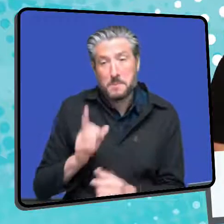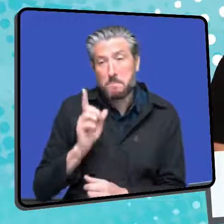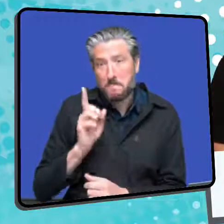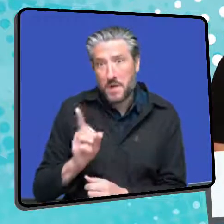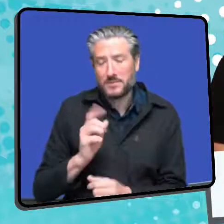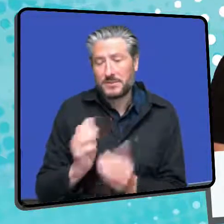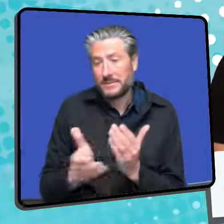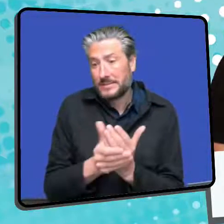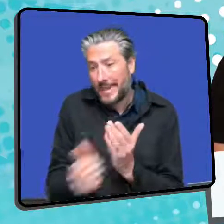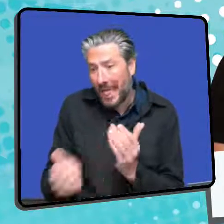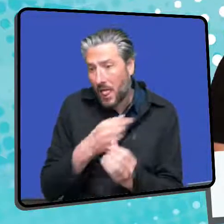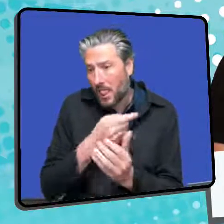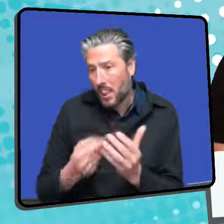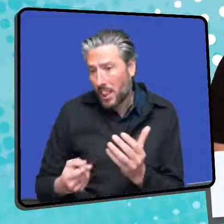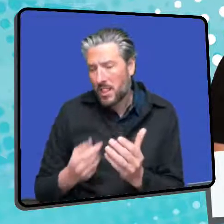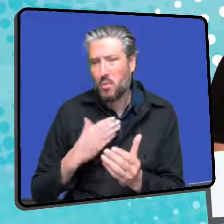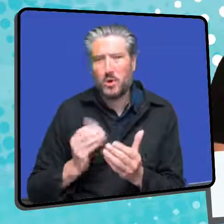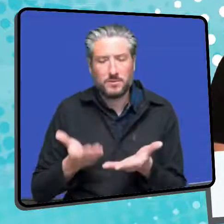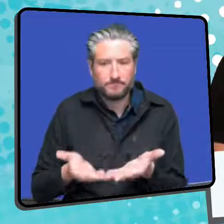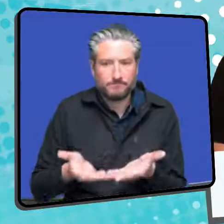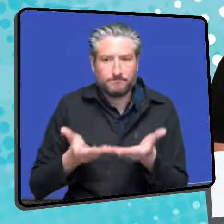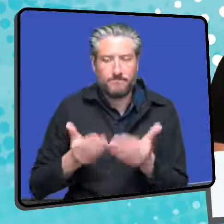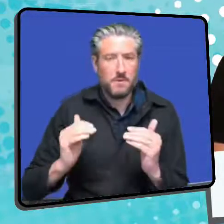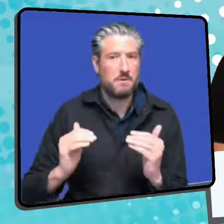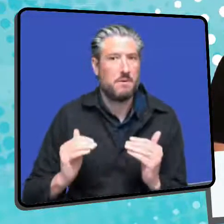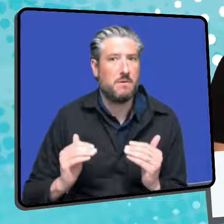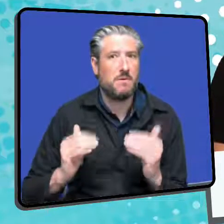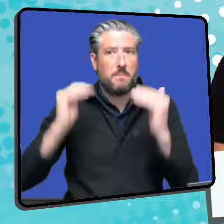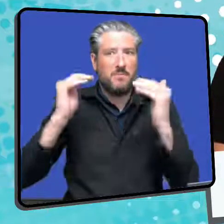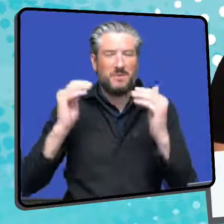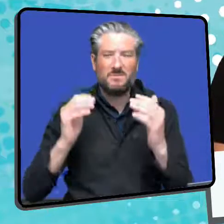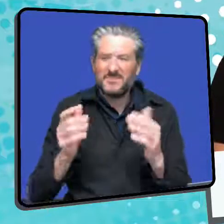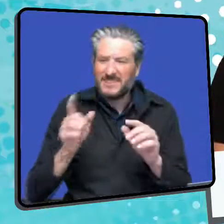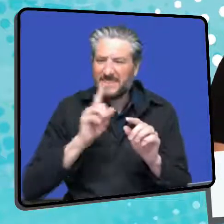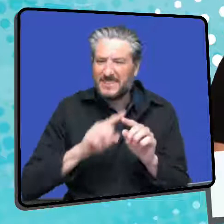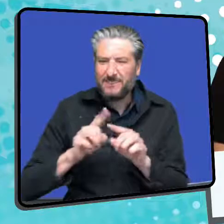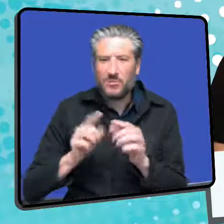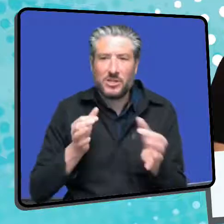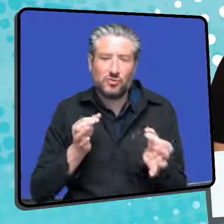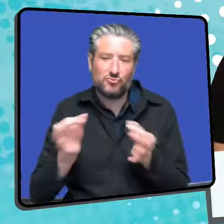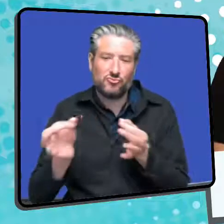and also digital transformation strategies are very